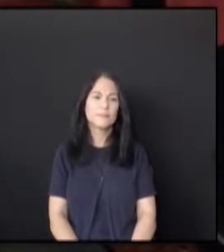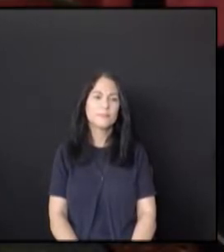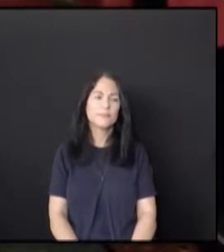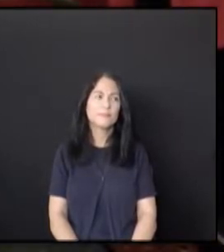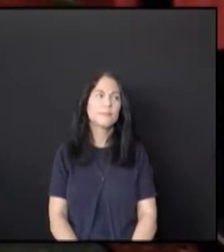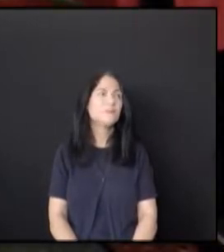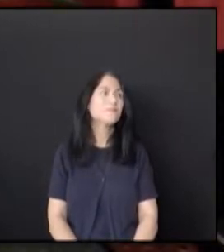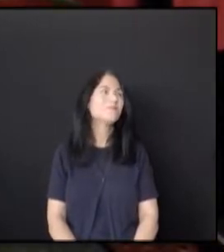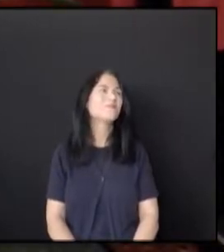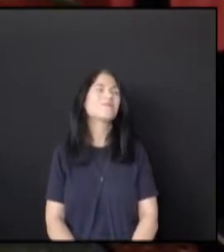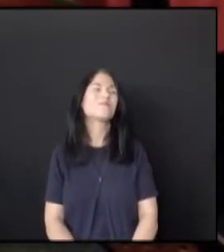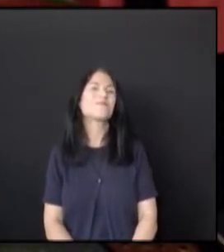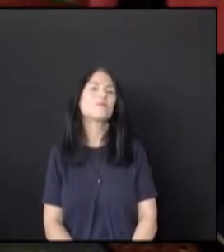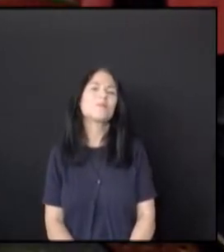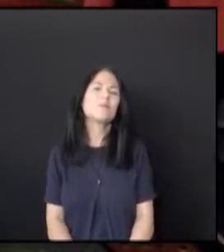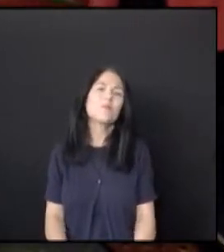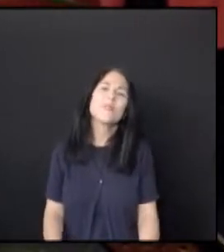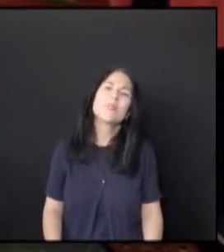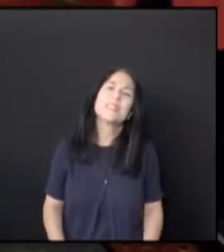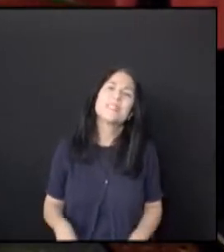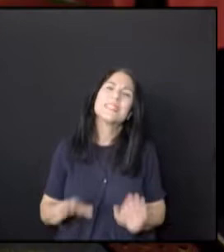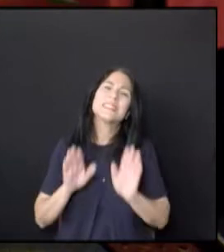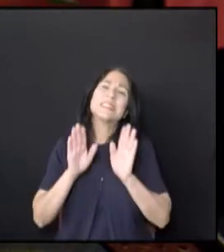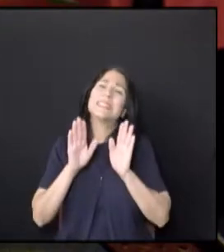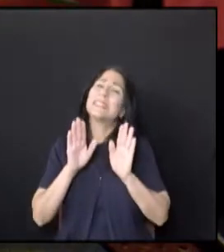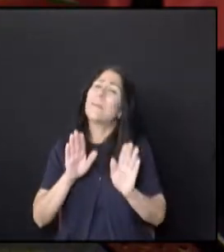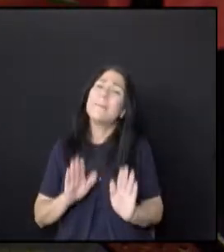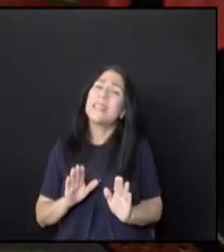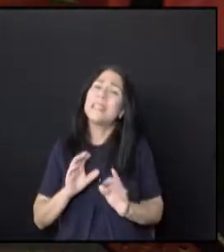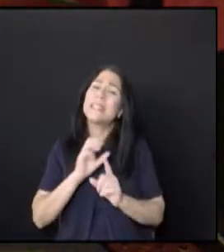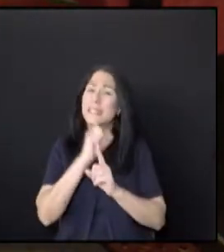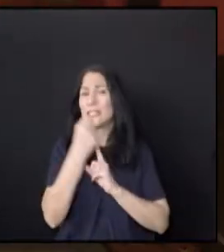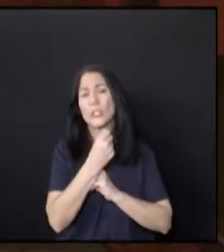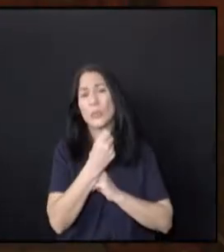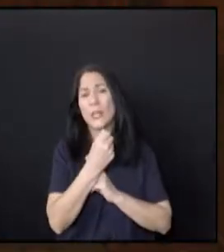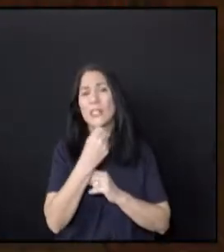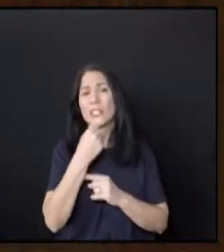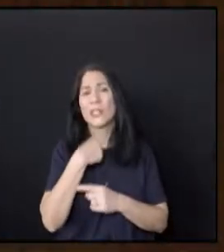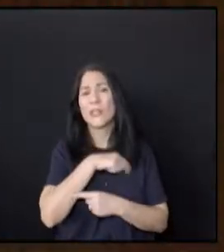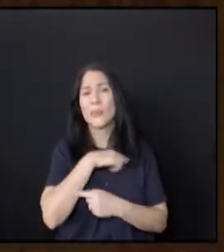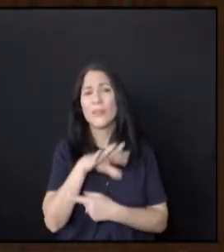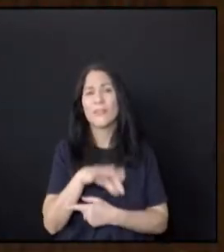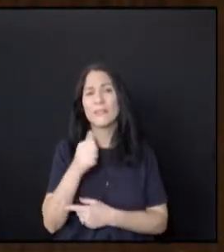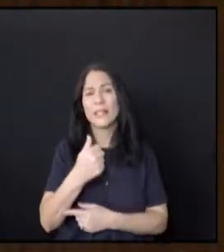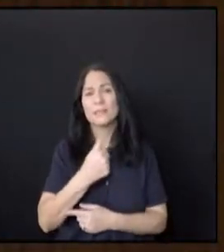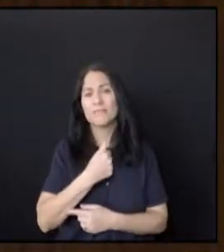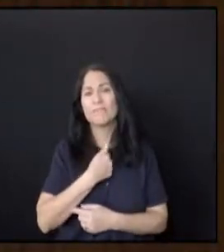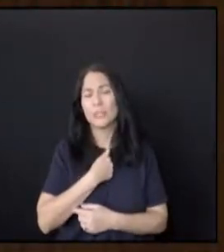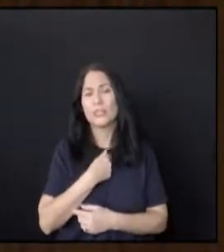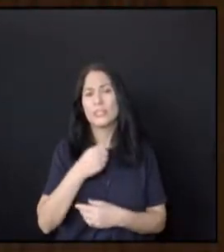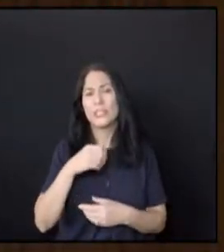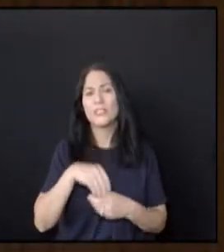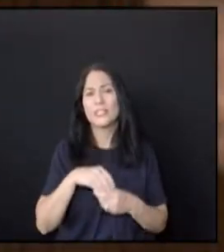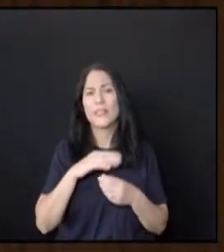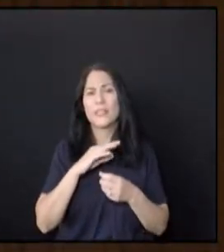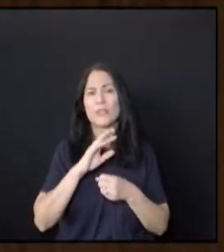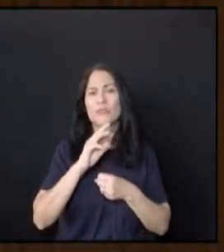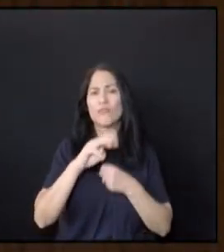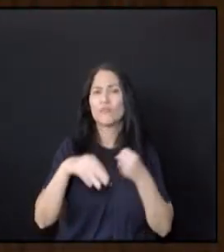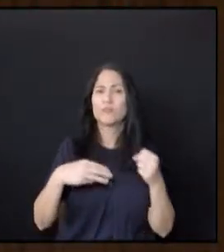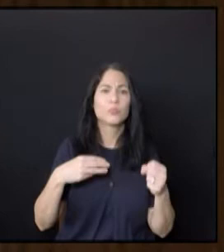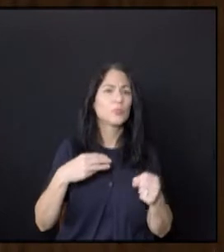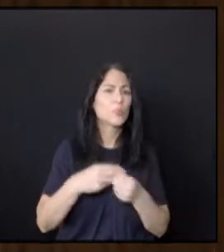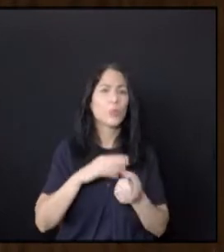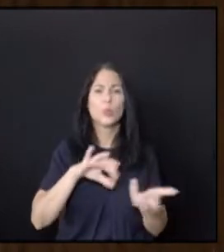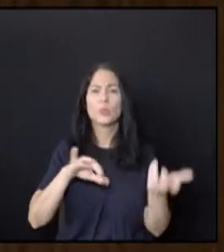It's an amazing situation we find ourselves in. It's global